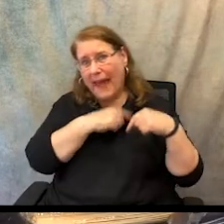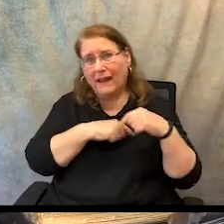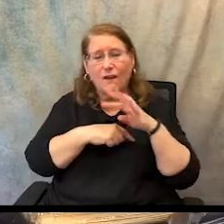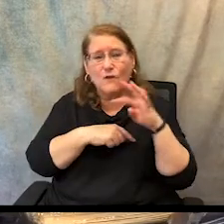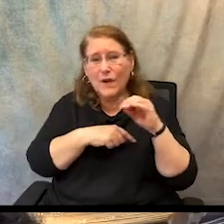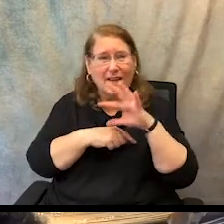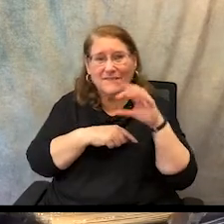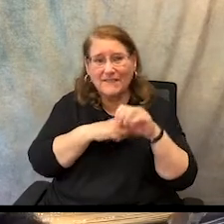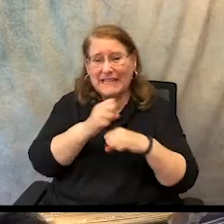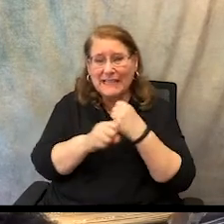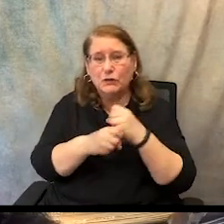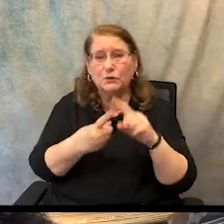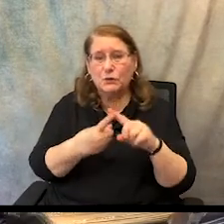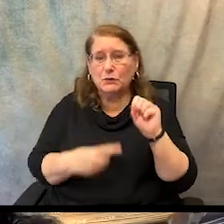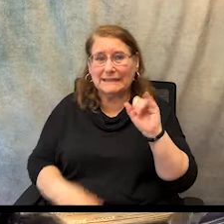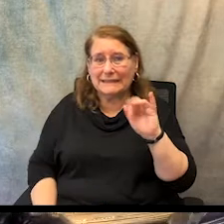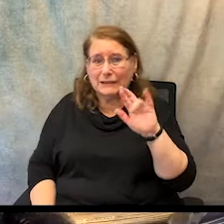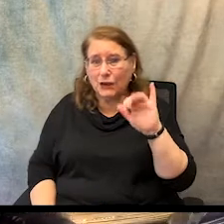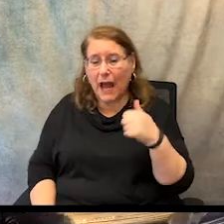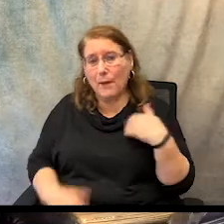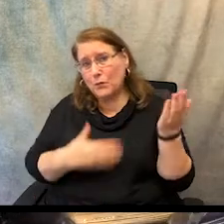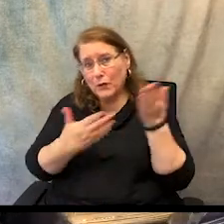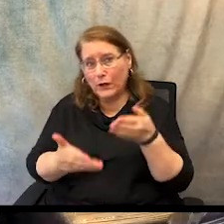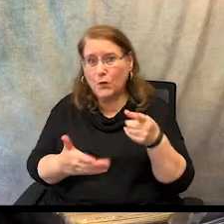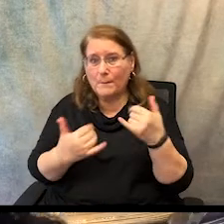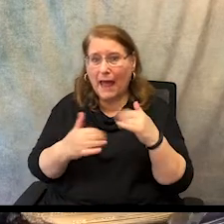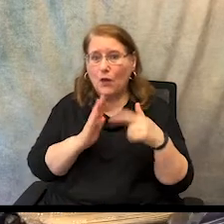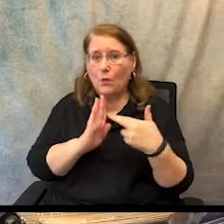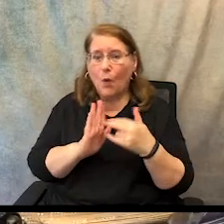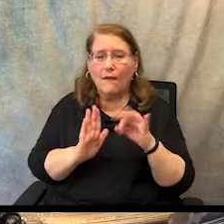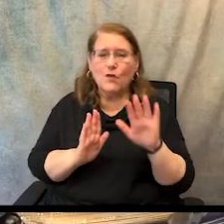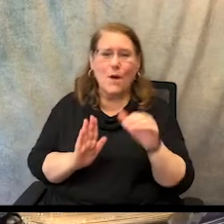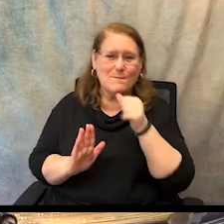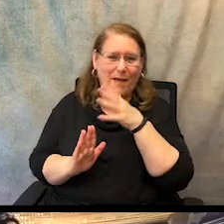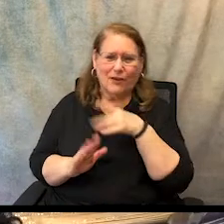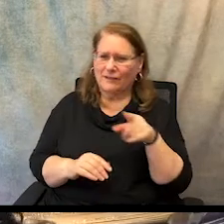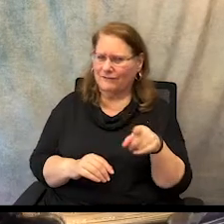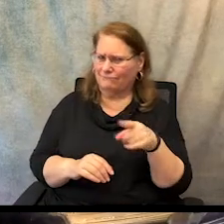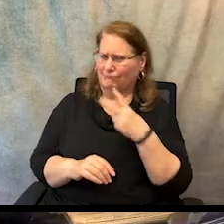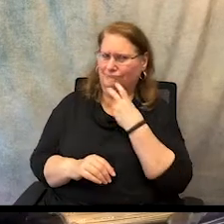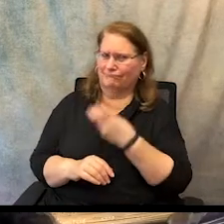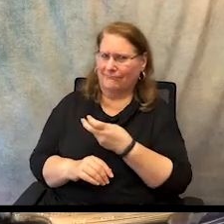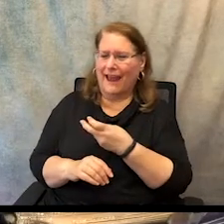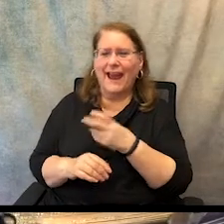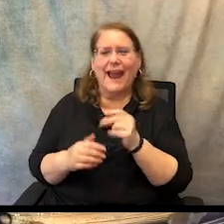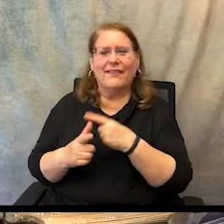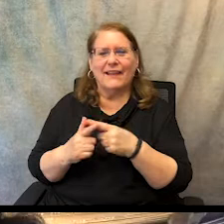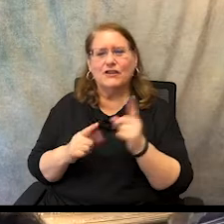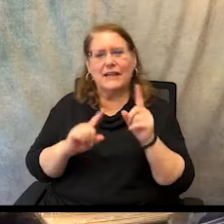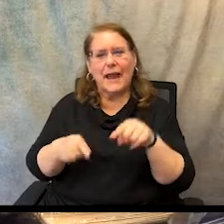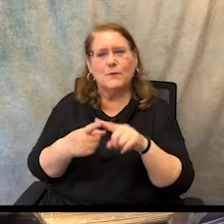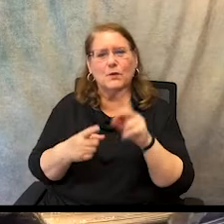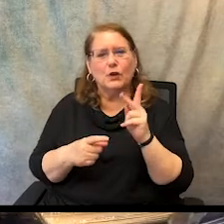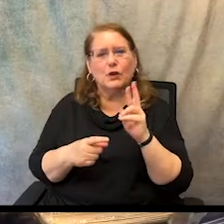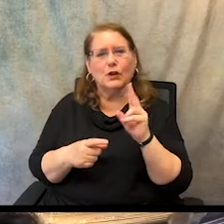or 50 years back to Syria, and I will bring you, and you will play the role of your mother. Right. And she didn't believe it even, you know, and she came to